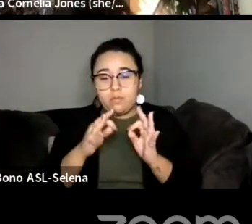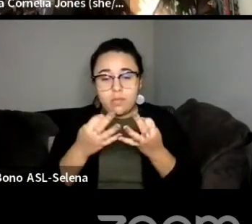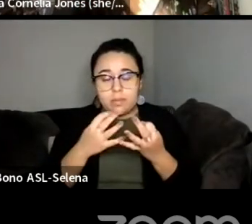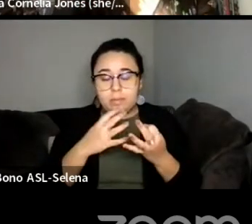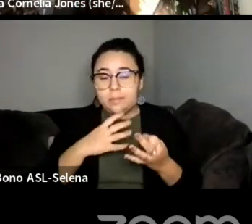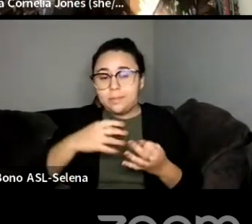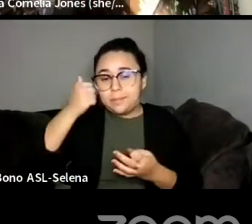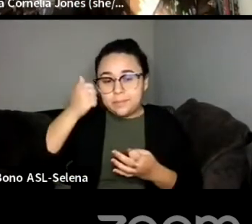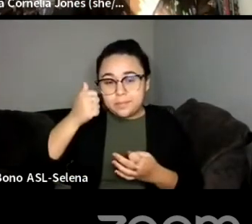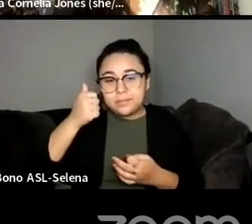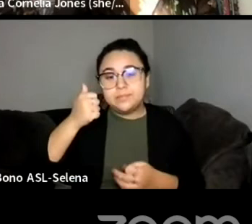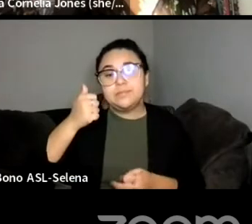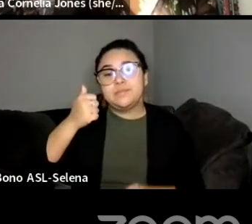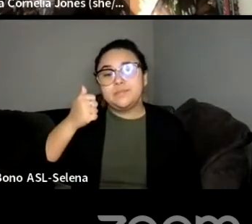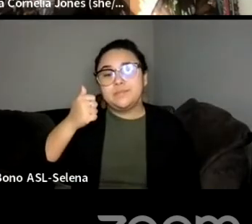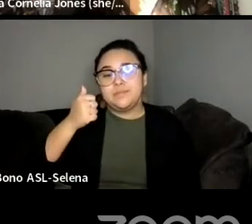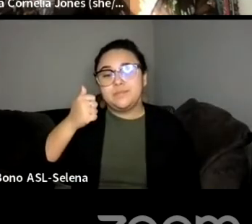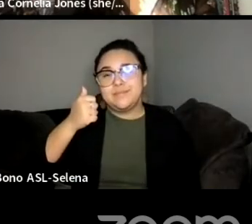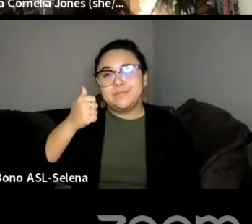older